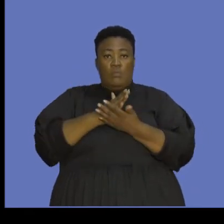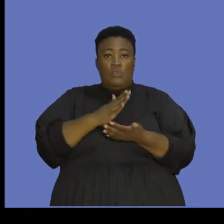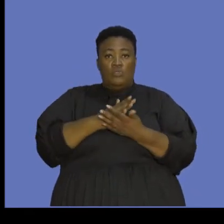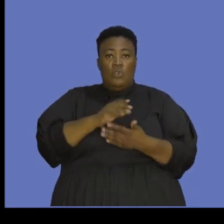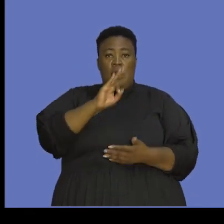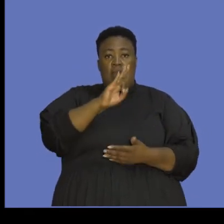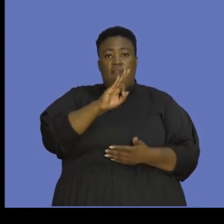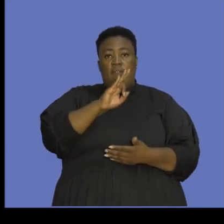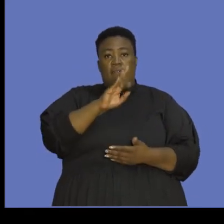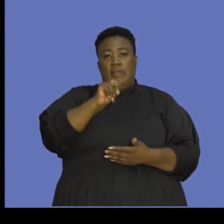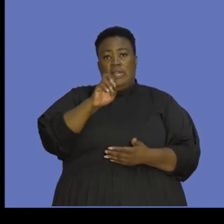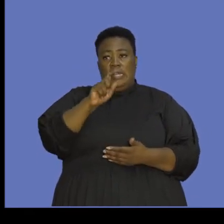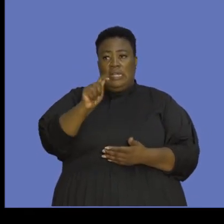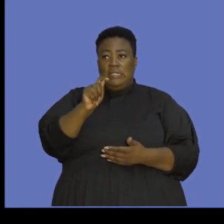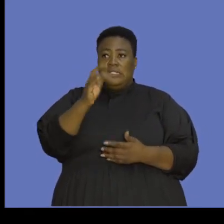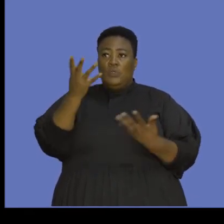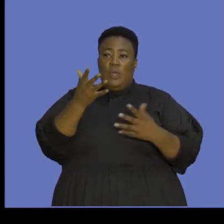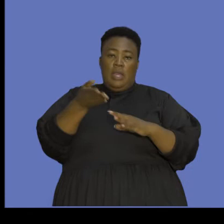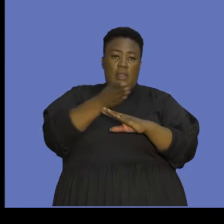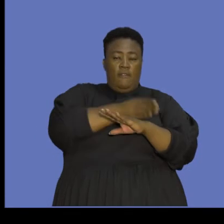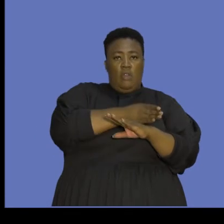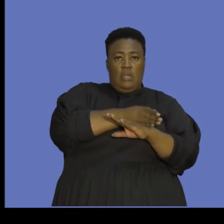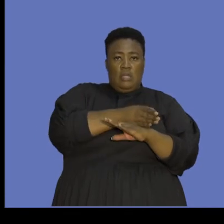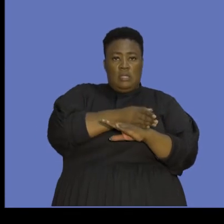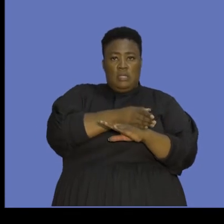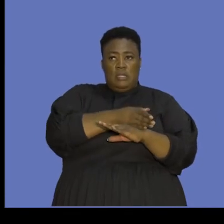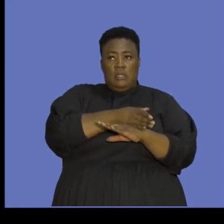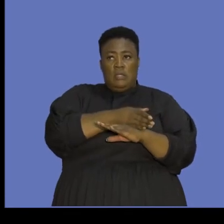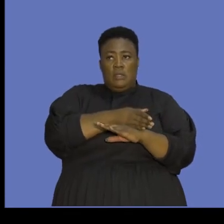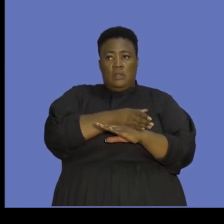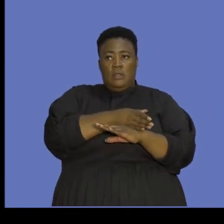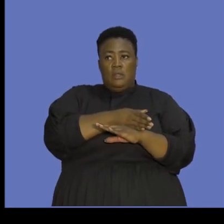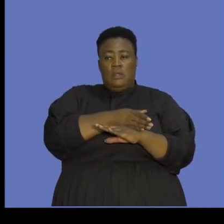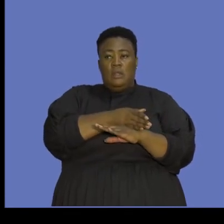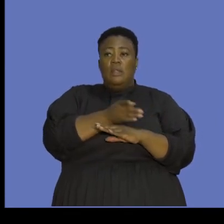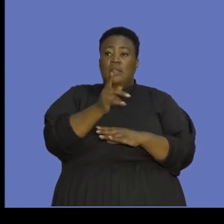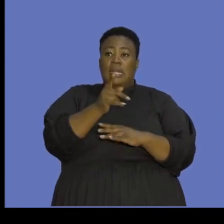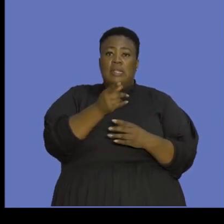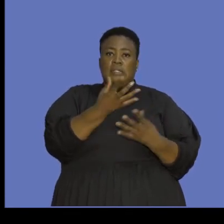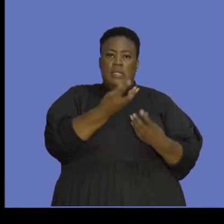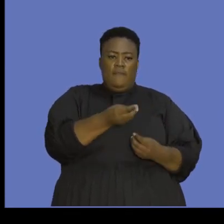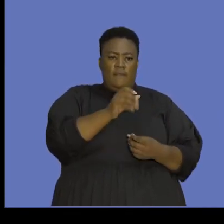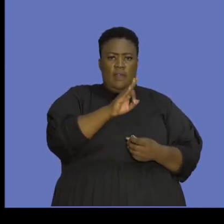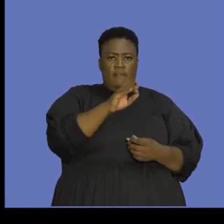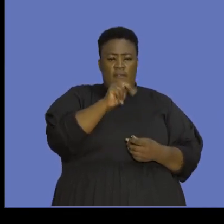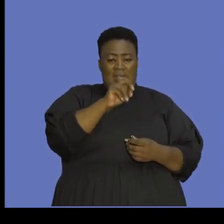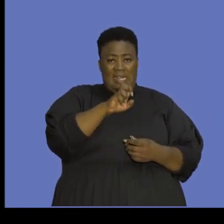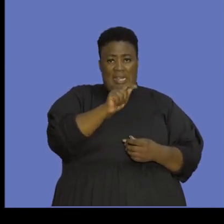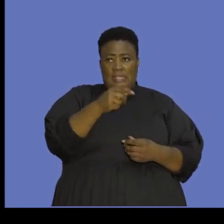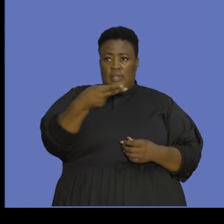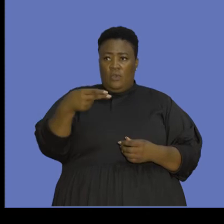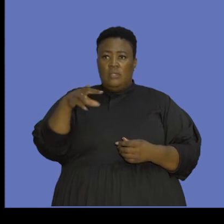front. That gives us the equation where F net equals MA. You